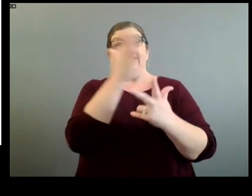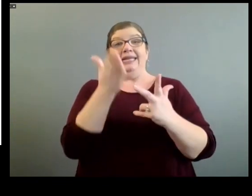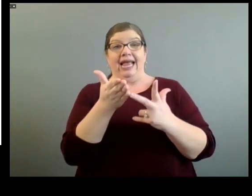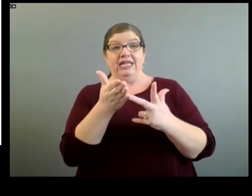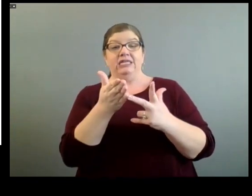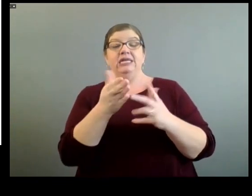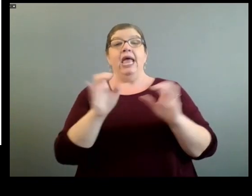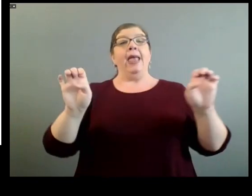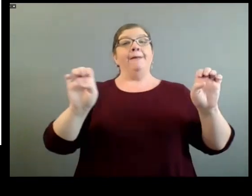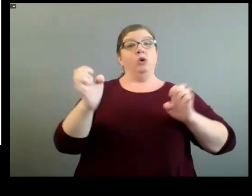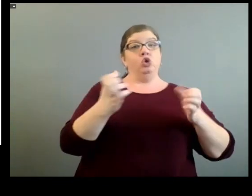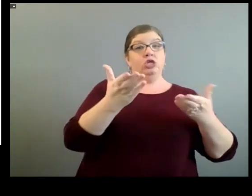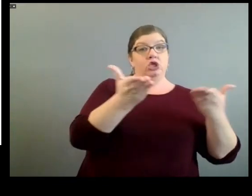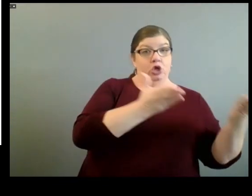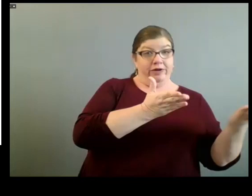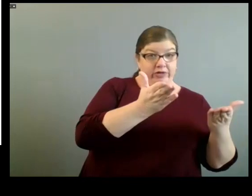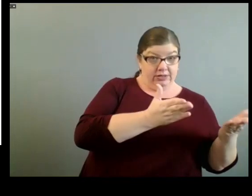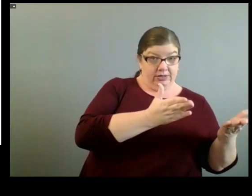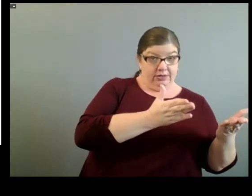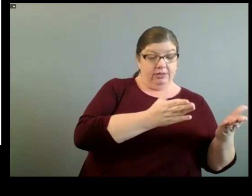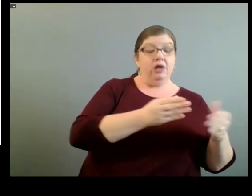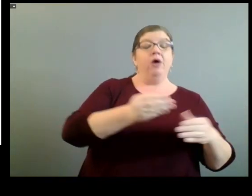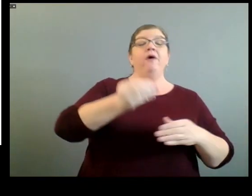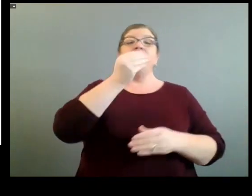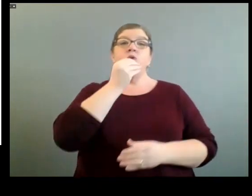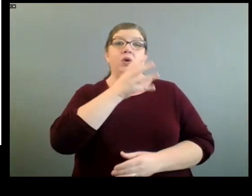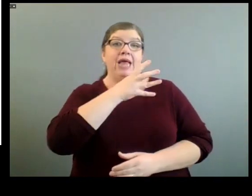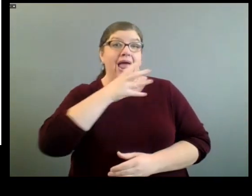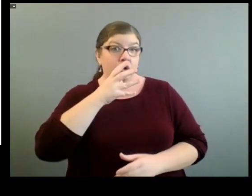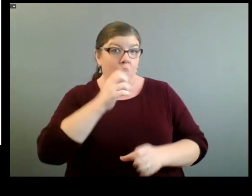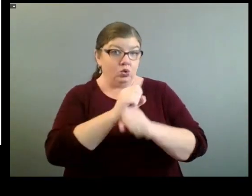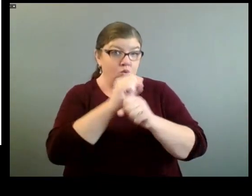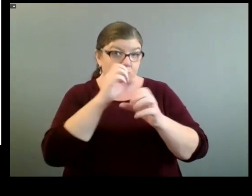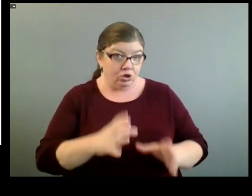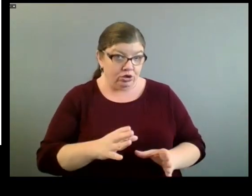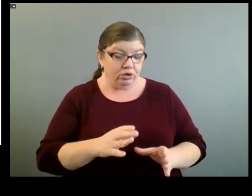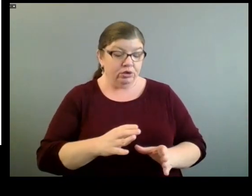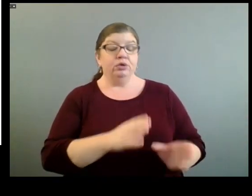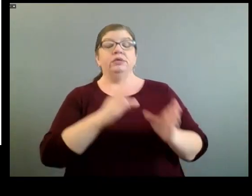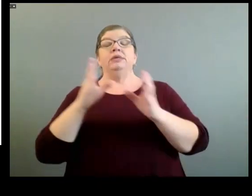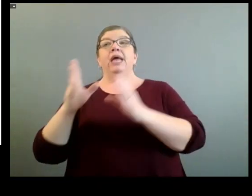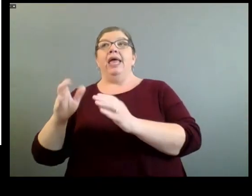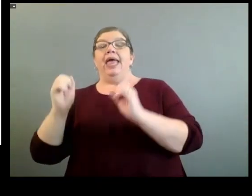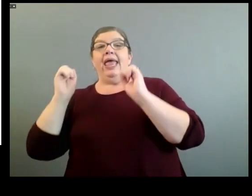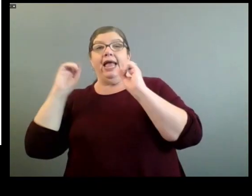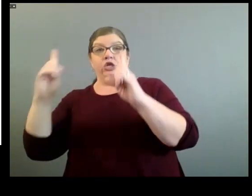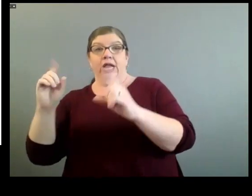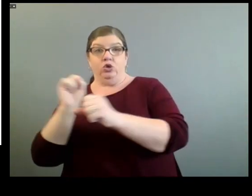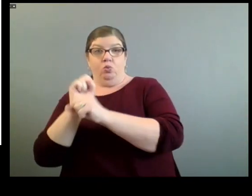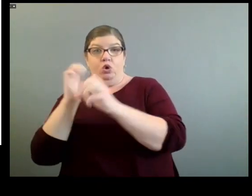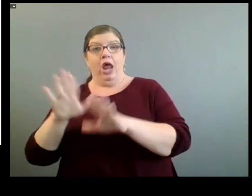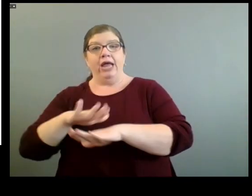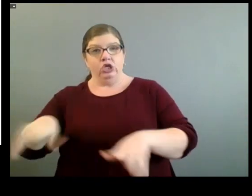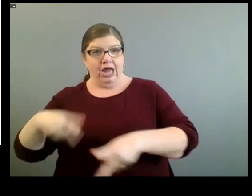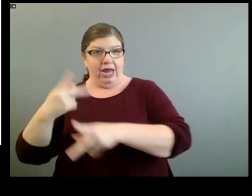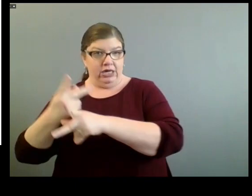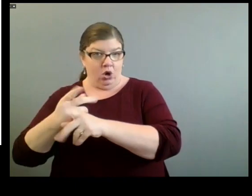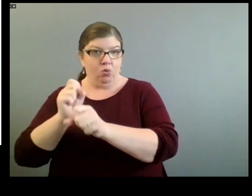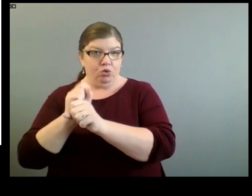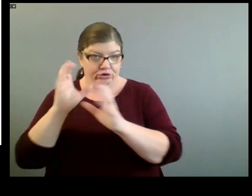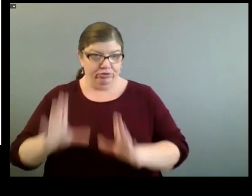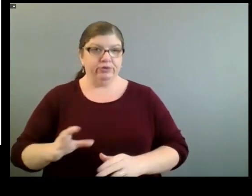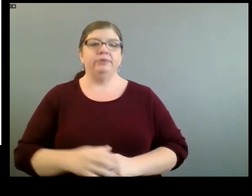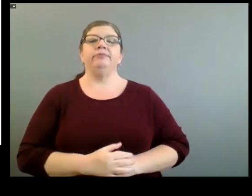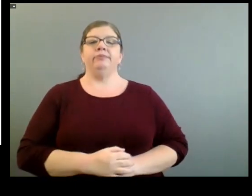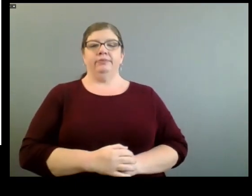emergency services, the food and agricultural workers, as well as the education and childcare. Next.